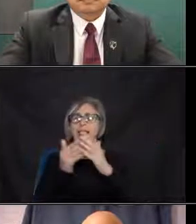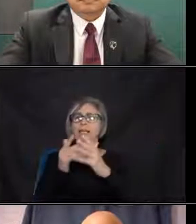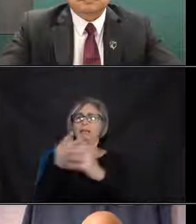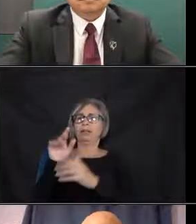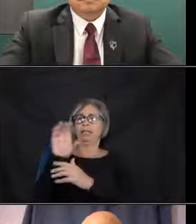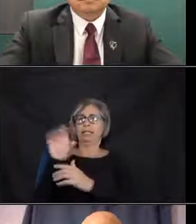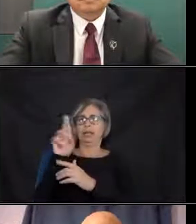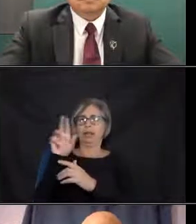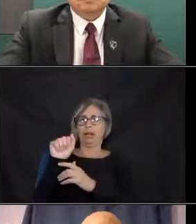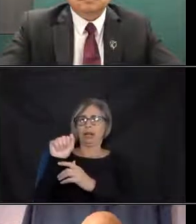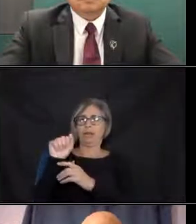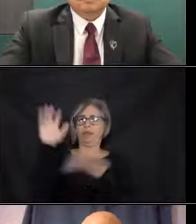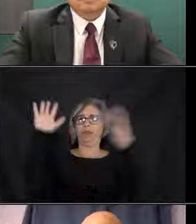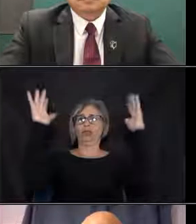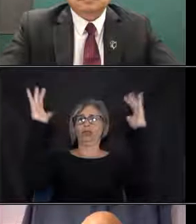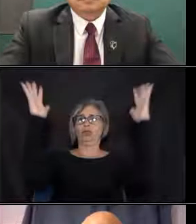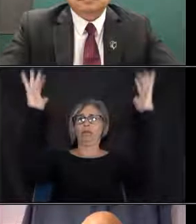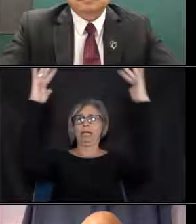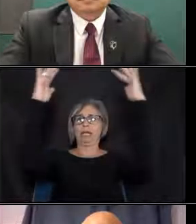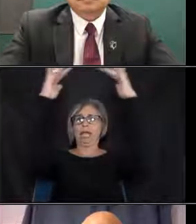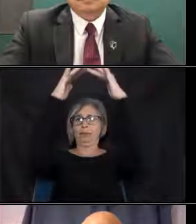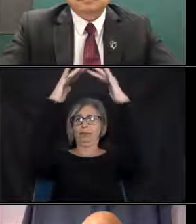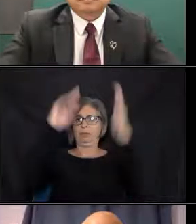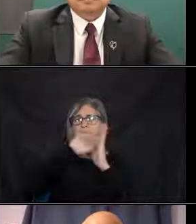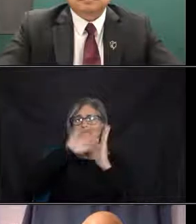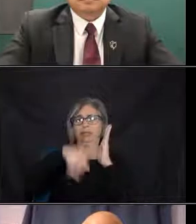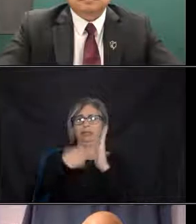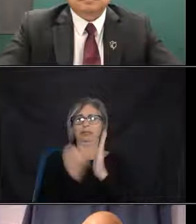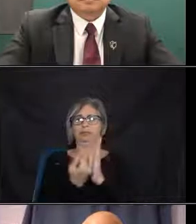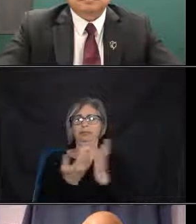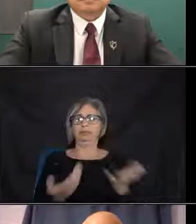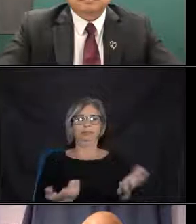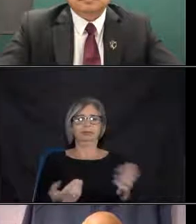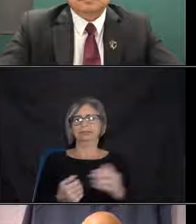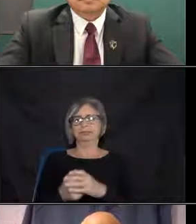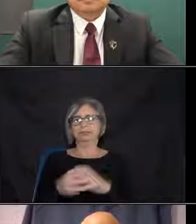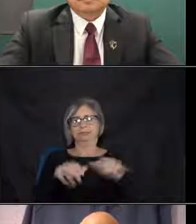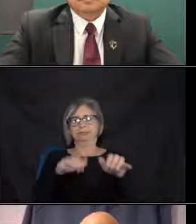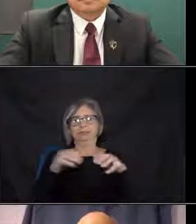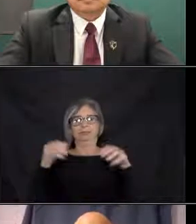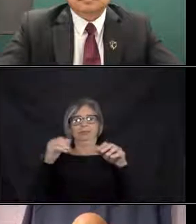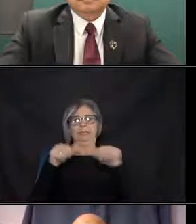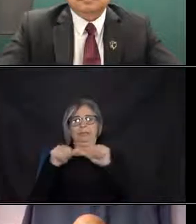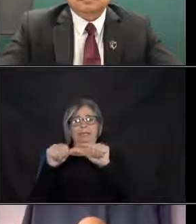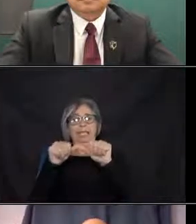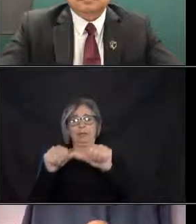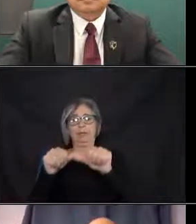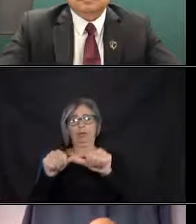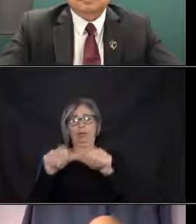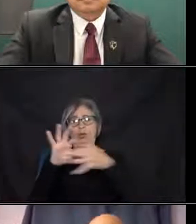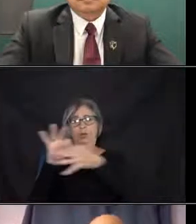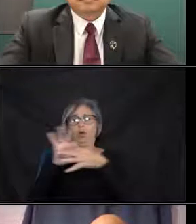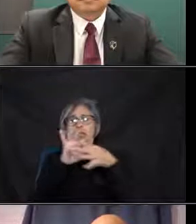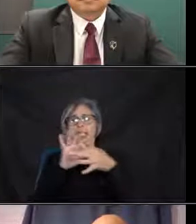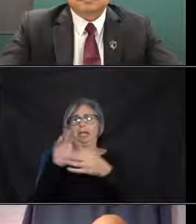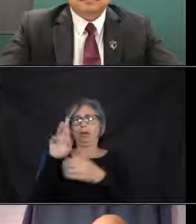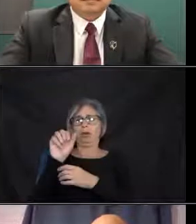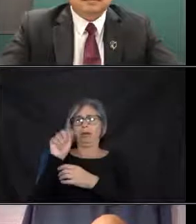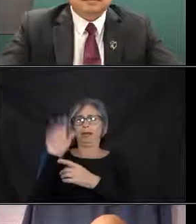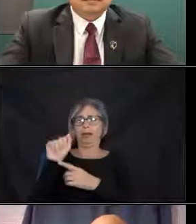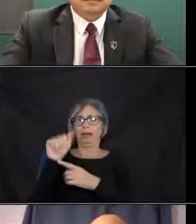tree canopy coverage project. This morning, I spoke with our sustainability coordinator, Rebecca Harvey, and I thought it was important